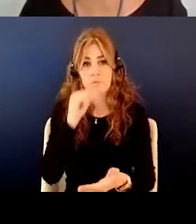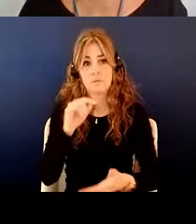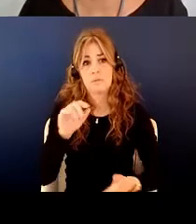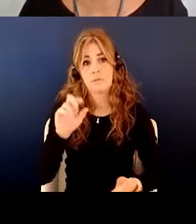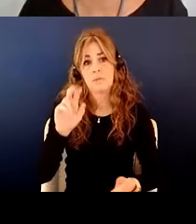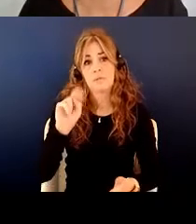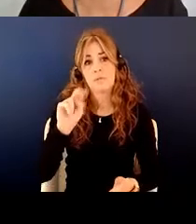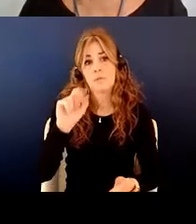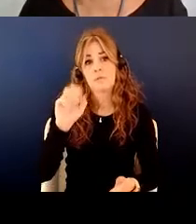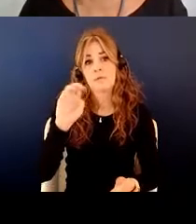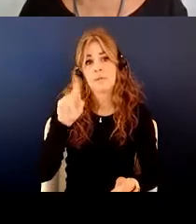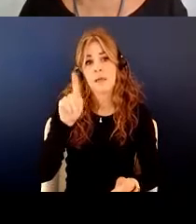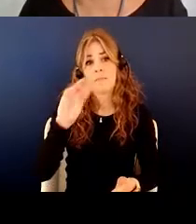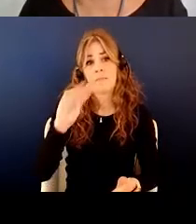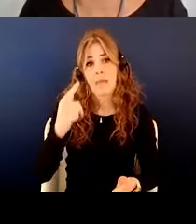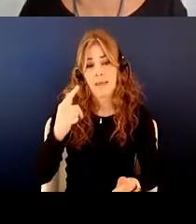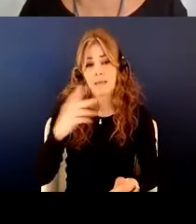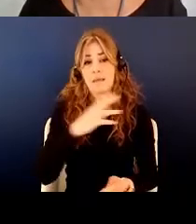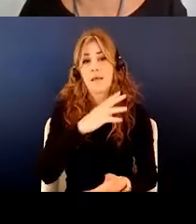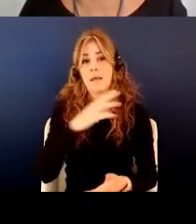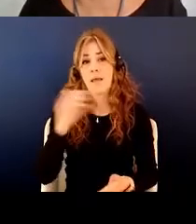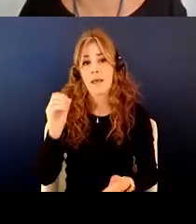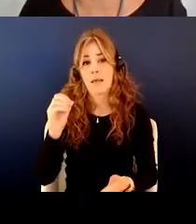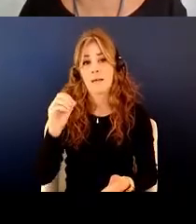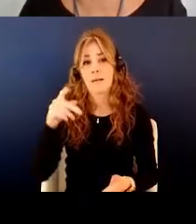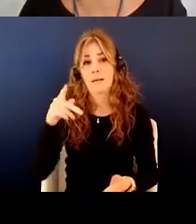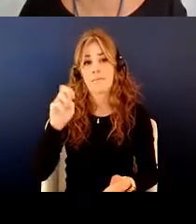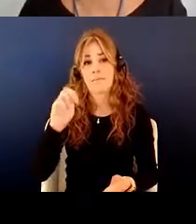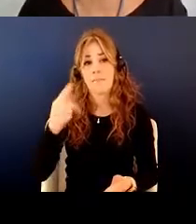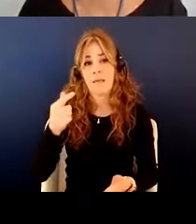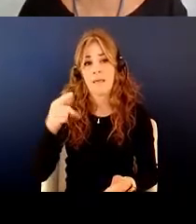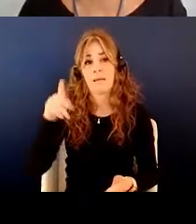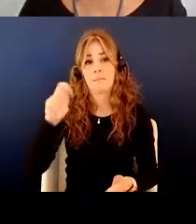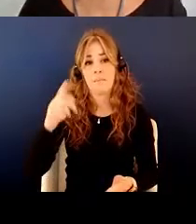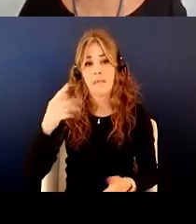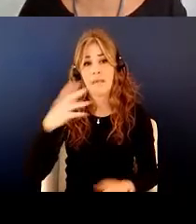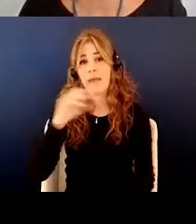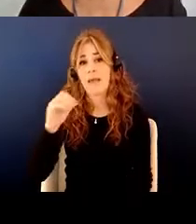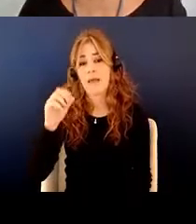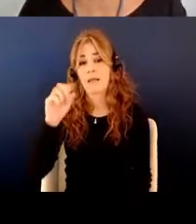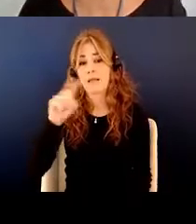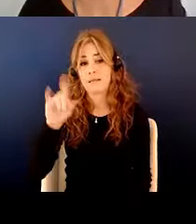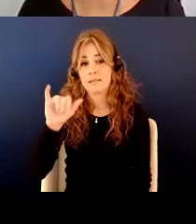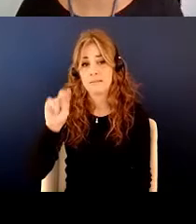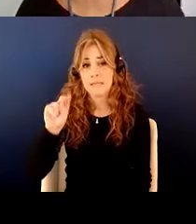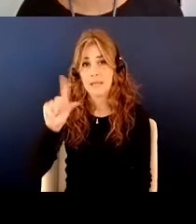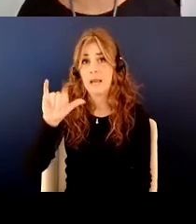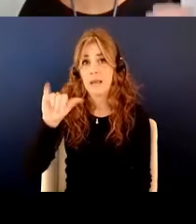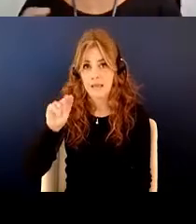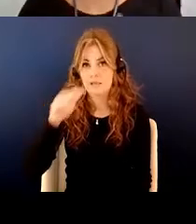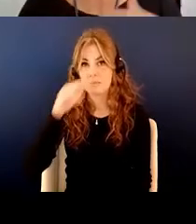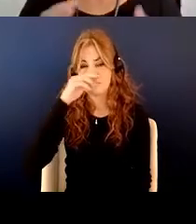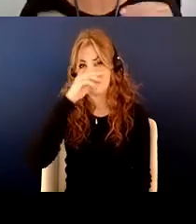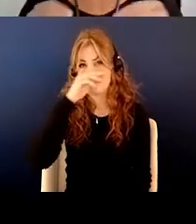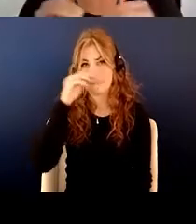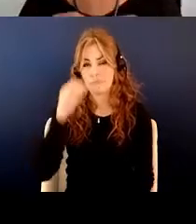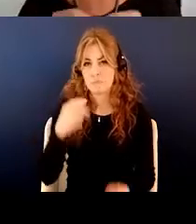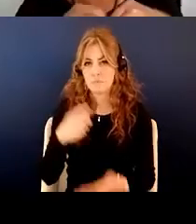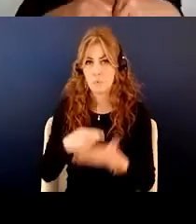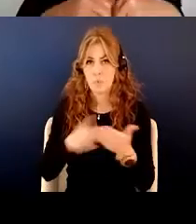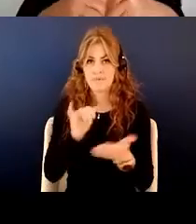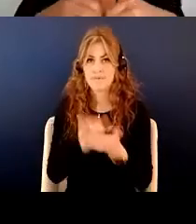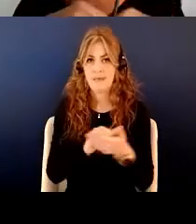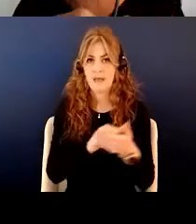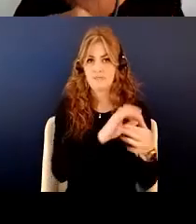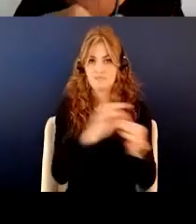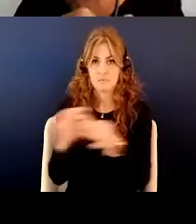Namkung, Peng Peng, and Jin Lin. And here the question is, really, what is that